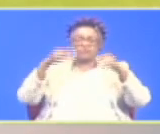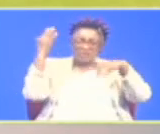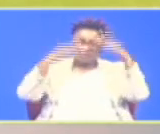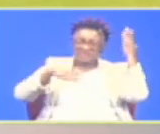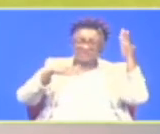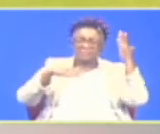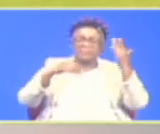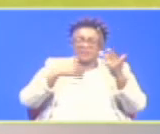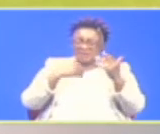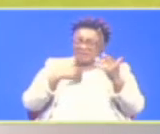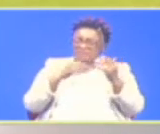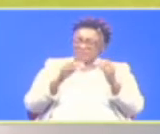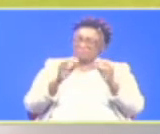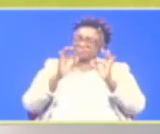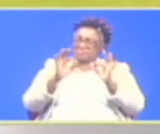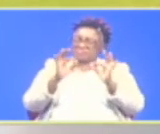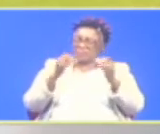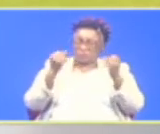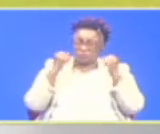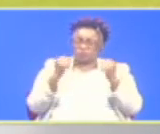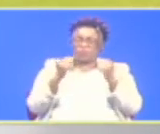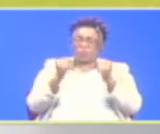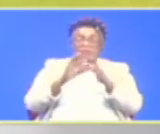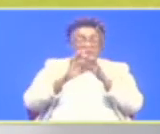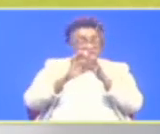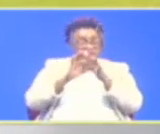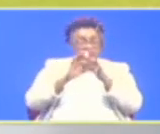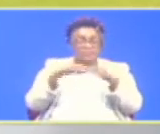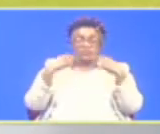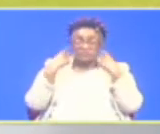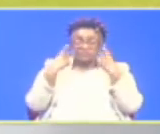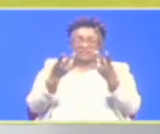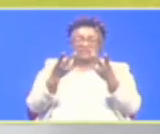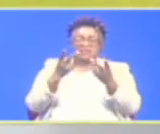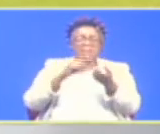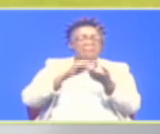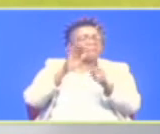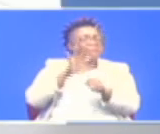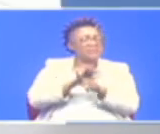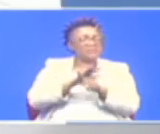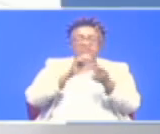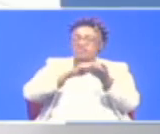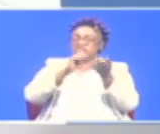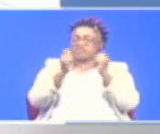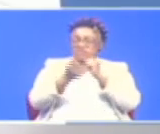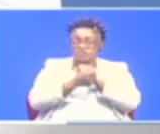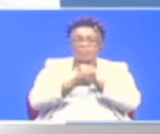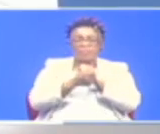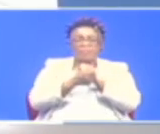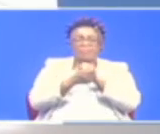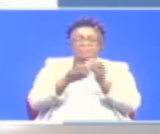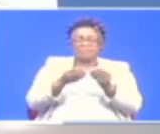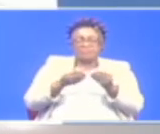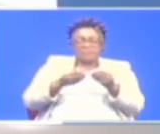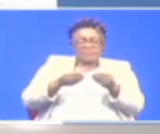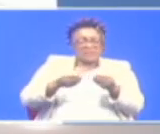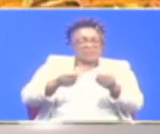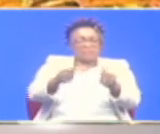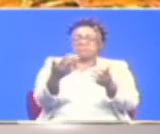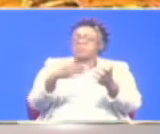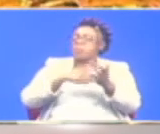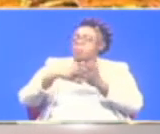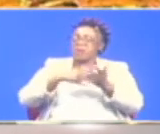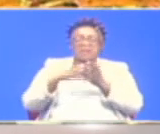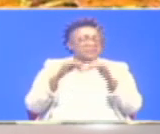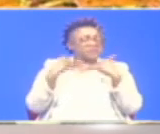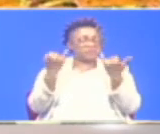Nairobi has a very, very strong culture. You have seen the many transitions we have gone through. It is resilient. It is not a fragile